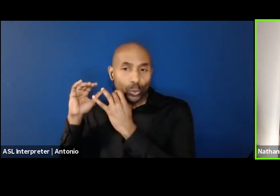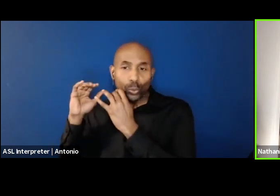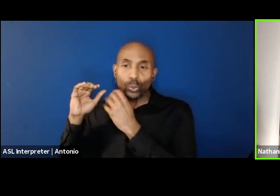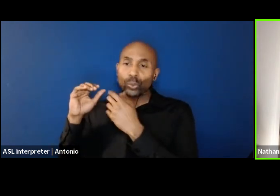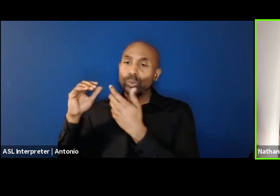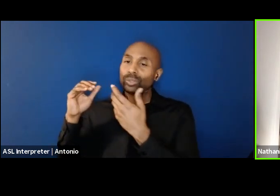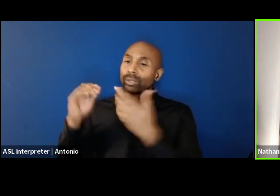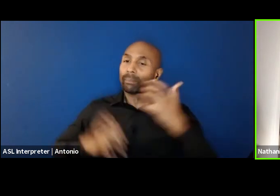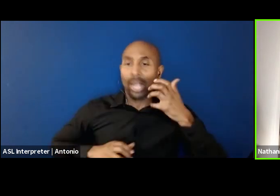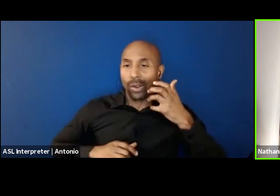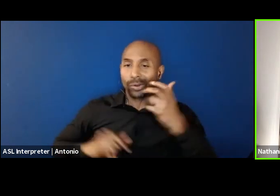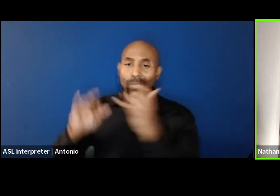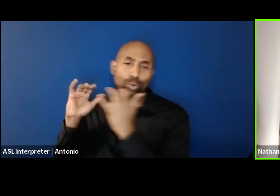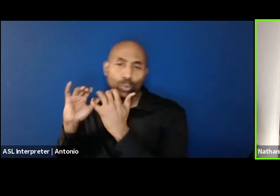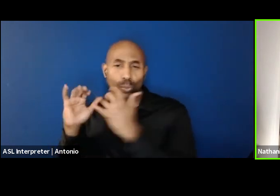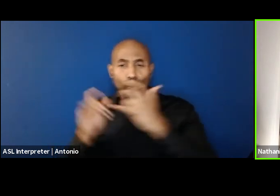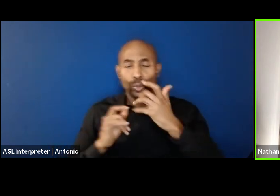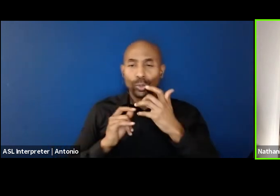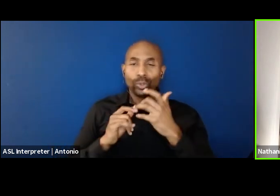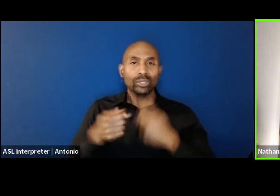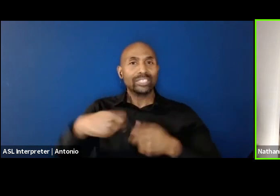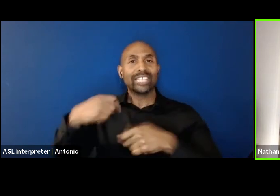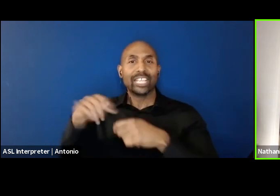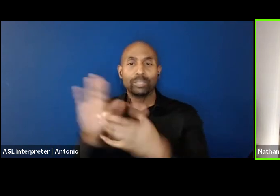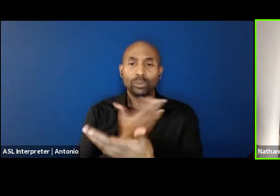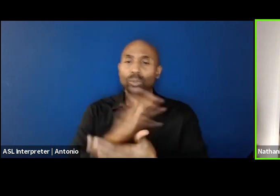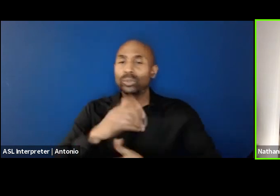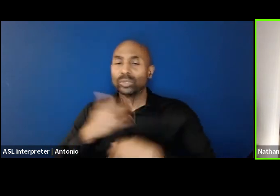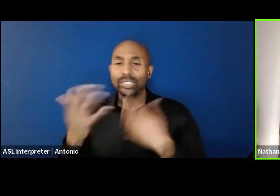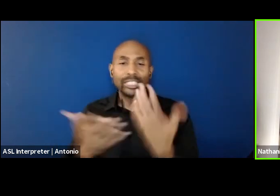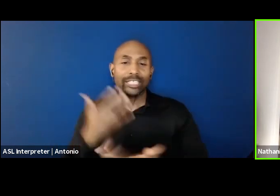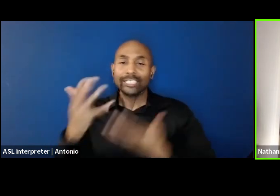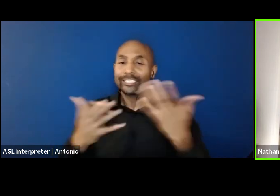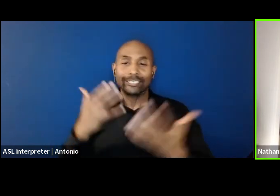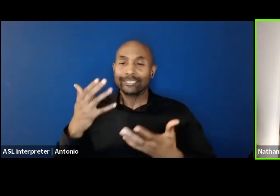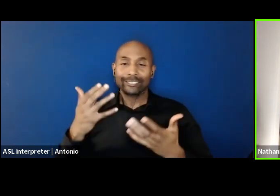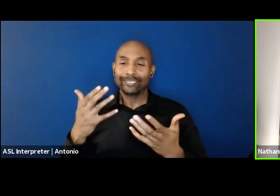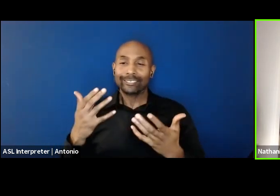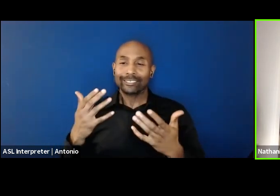station as the dial drifted and we played beset by static.